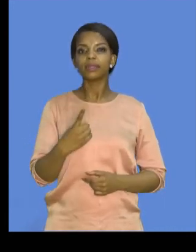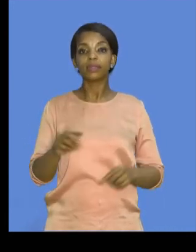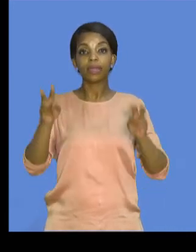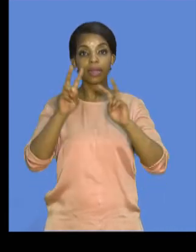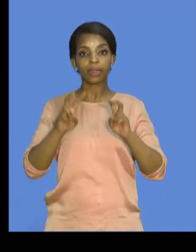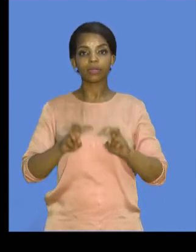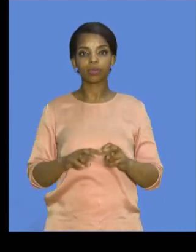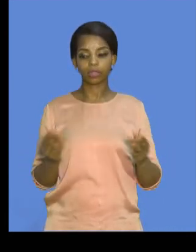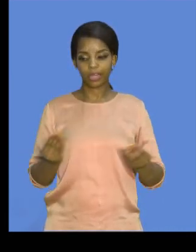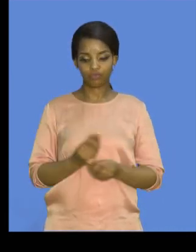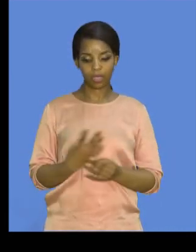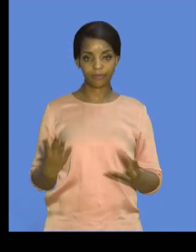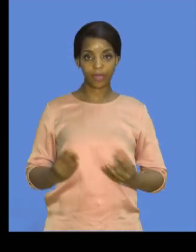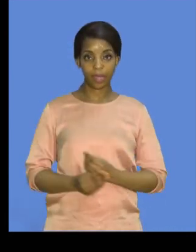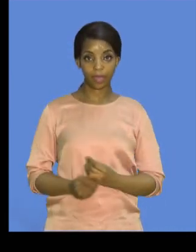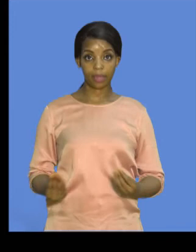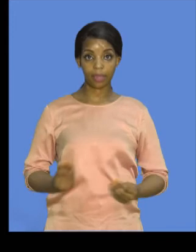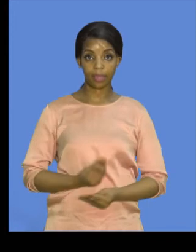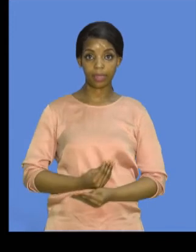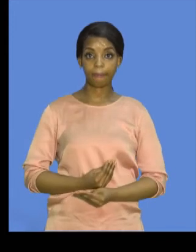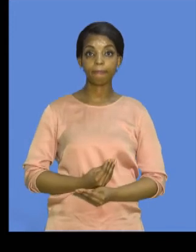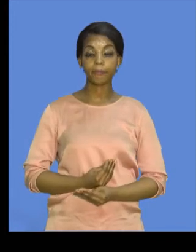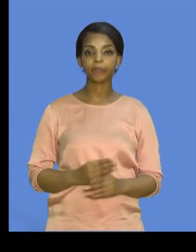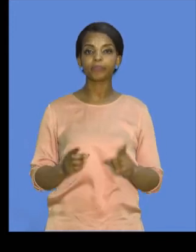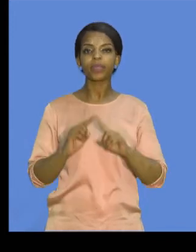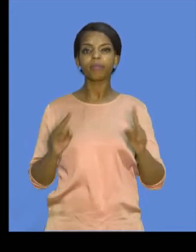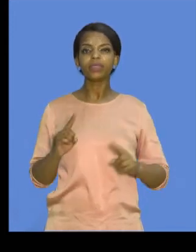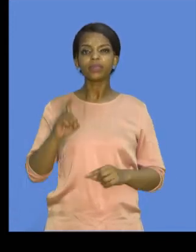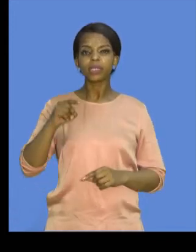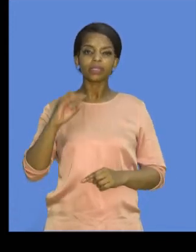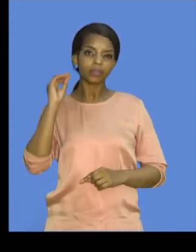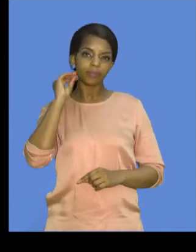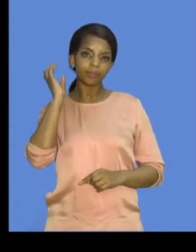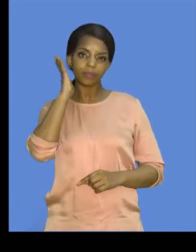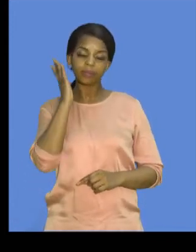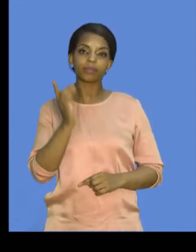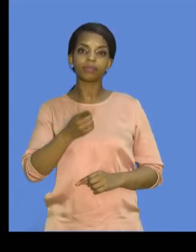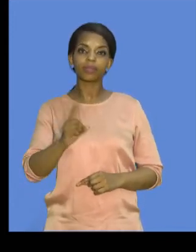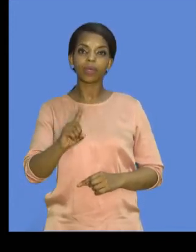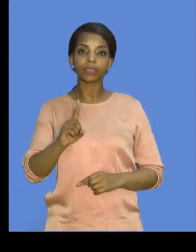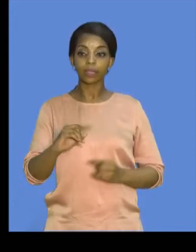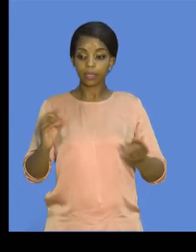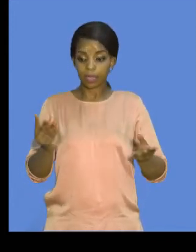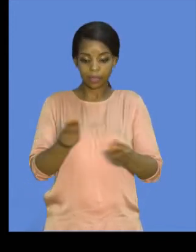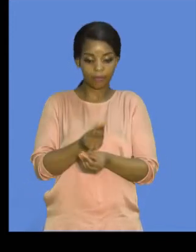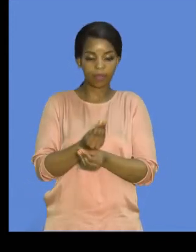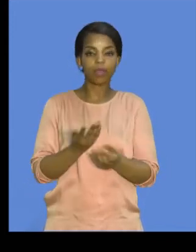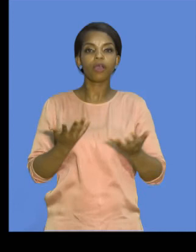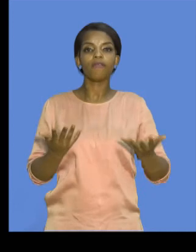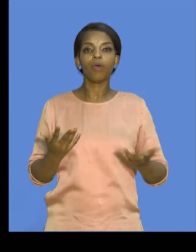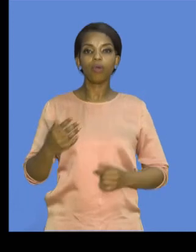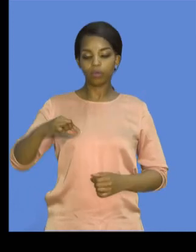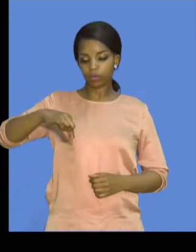take into account that the transfer is actually from Q2 to